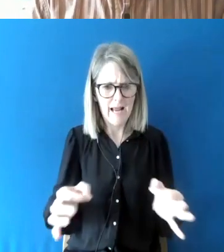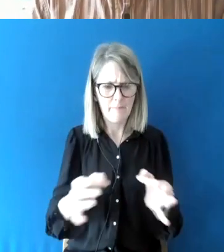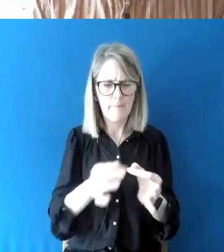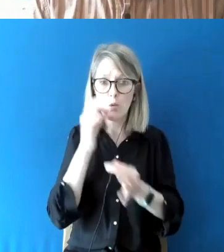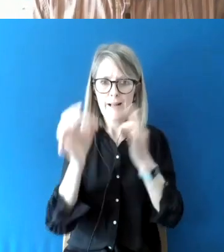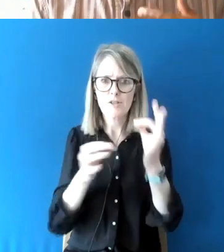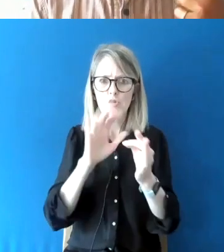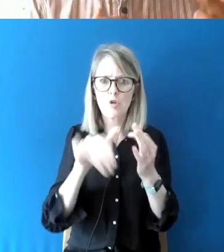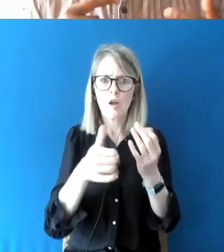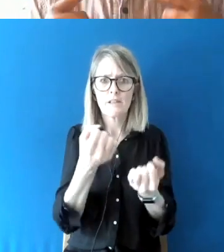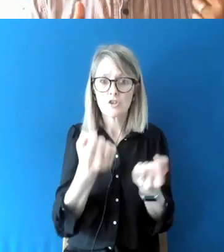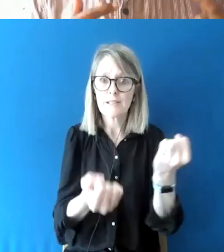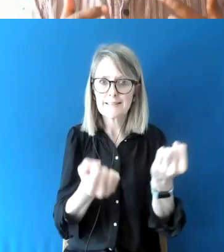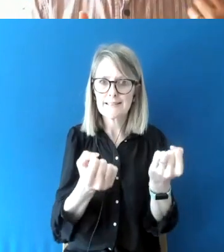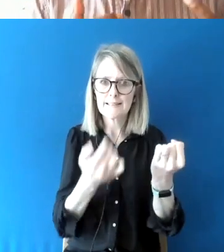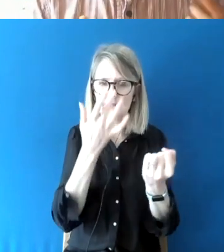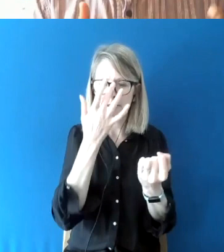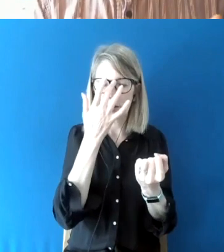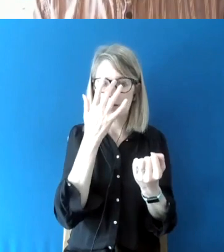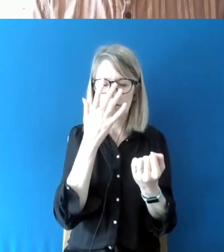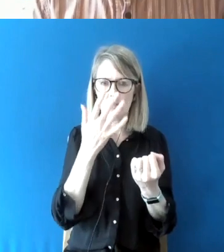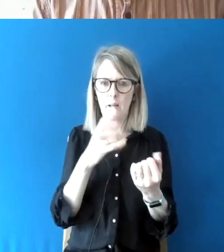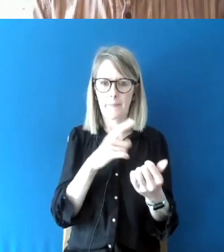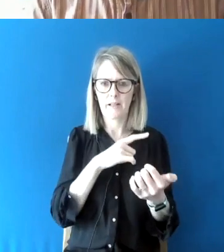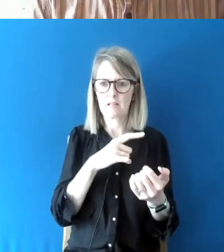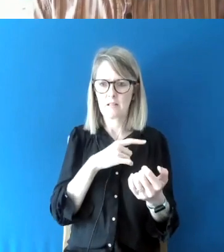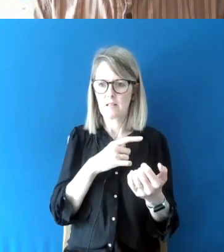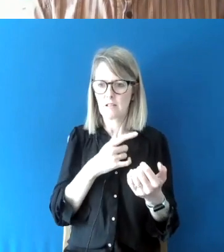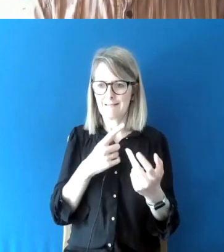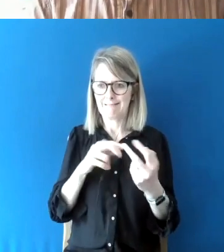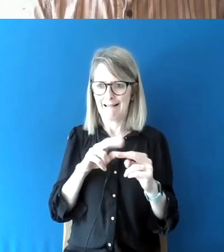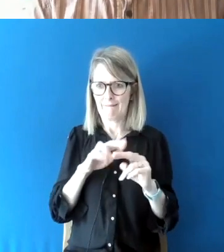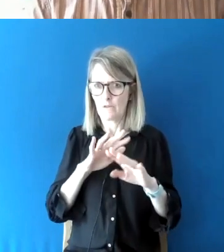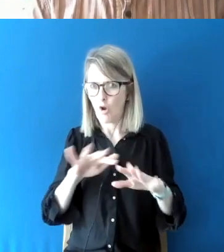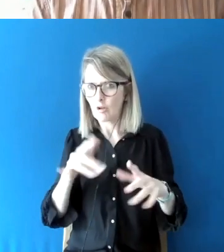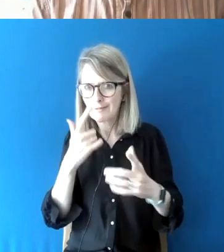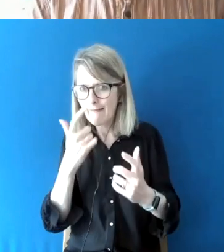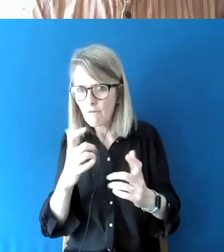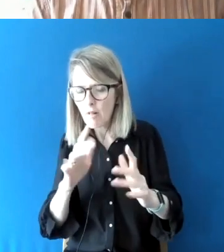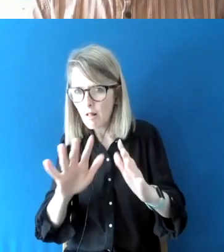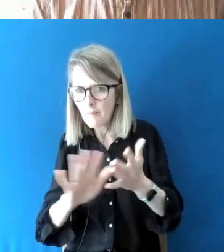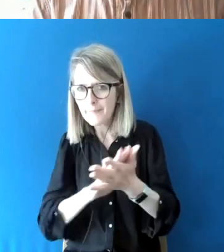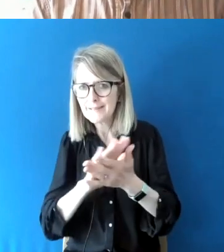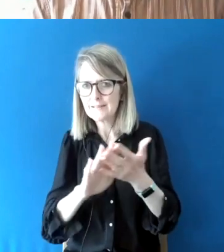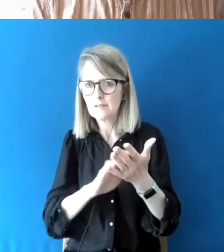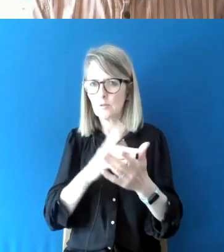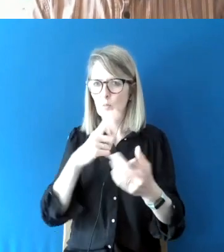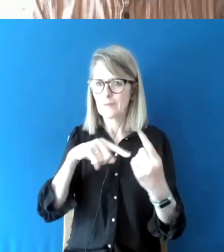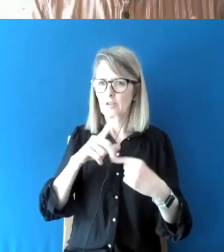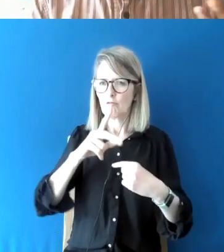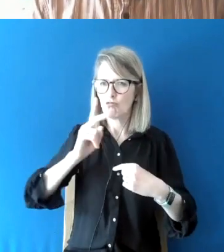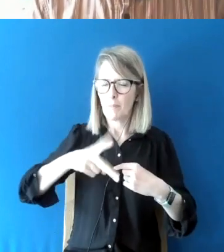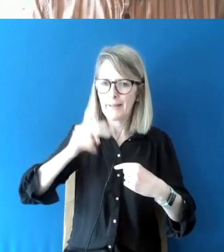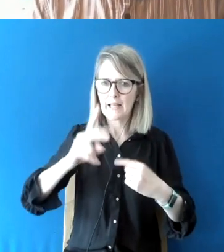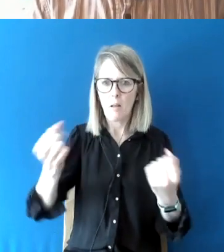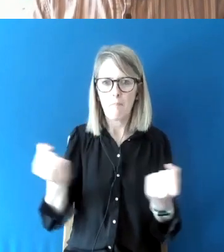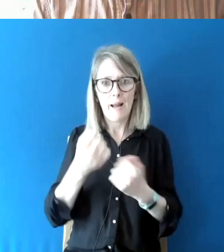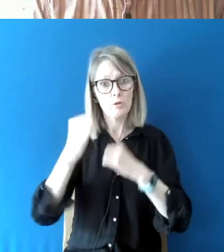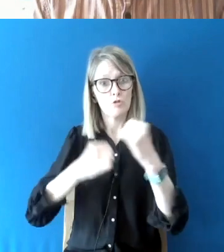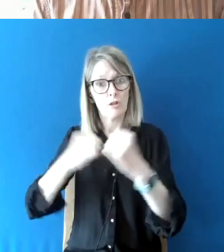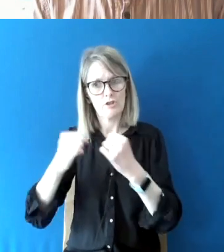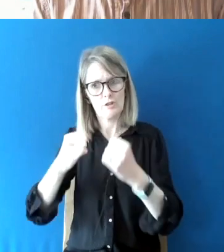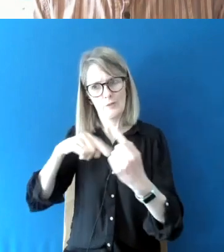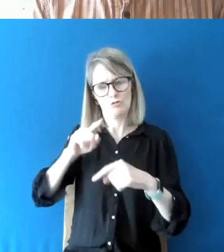and otherwise we end up replicating the same power structures that we are trying to